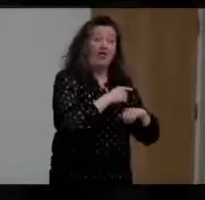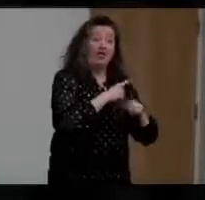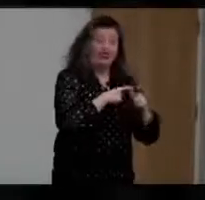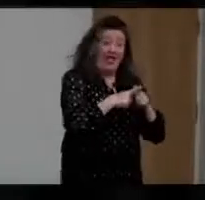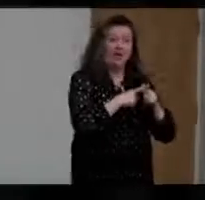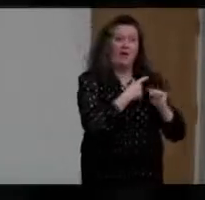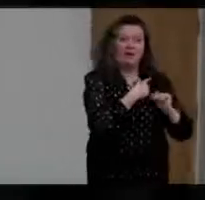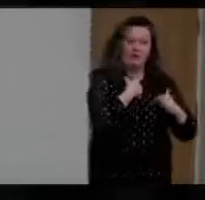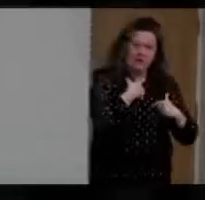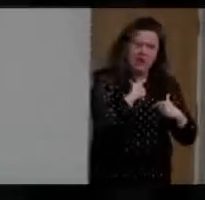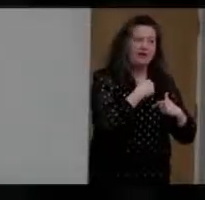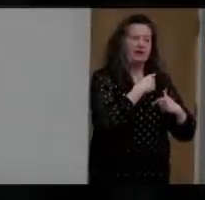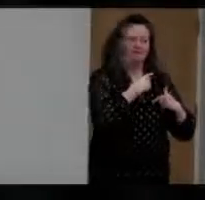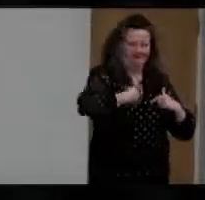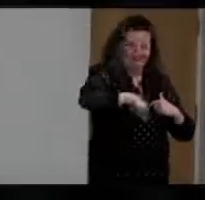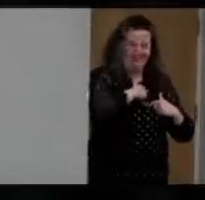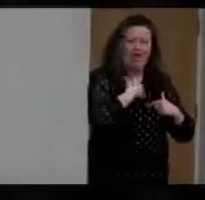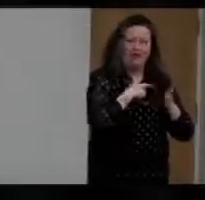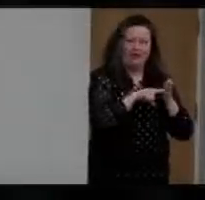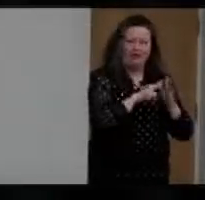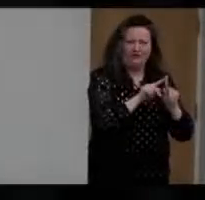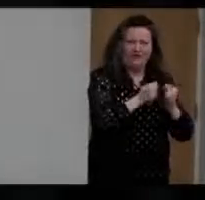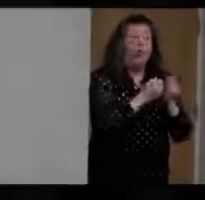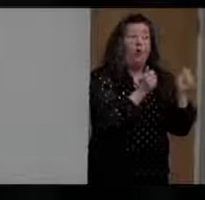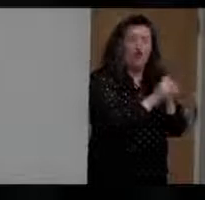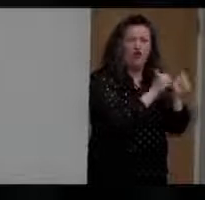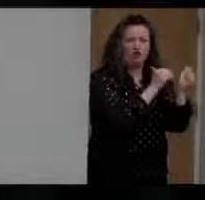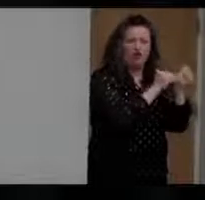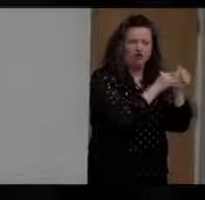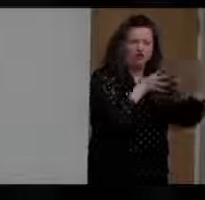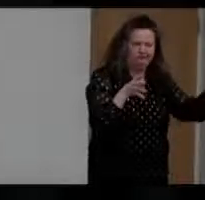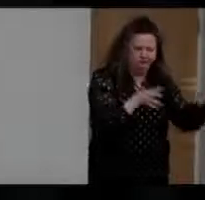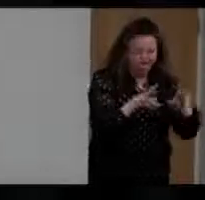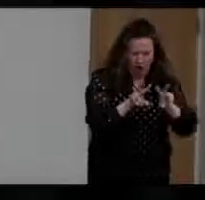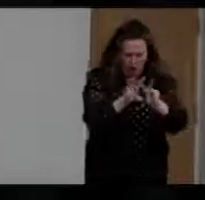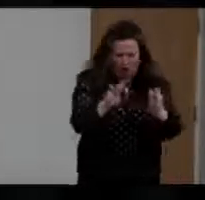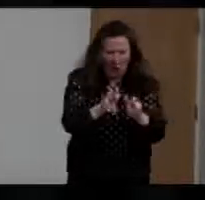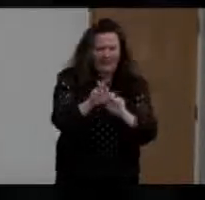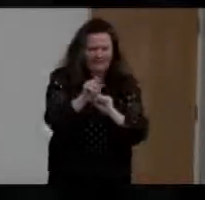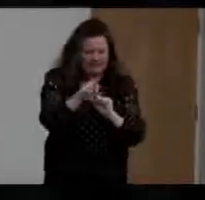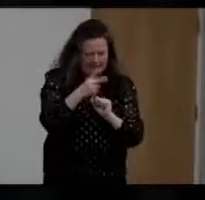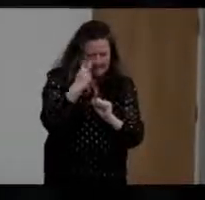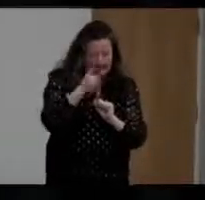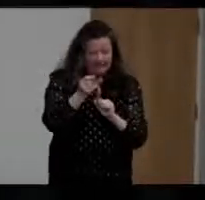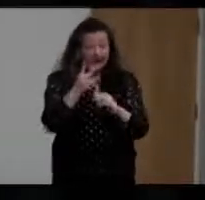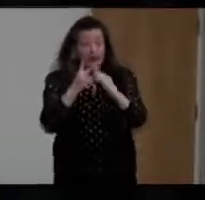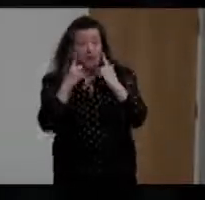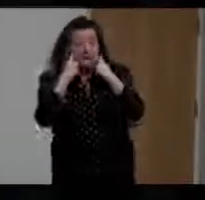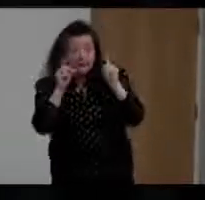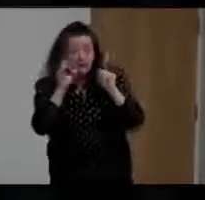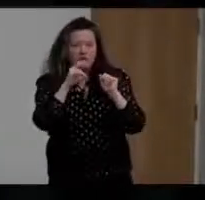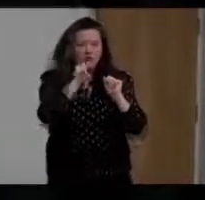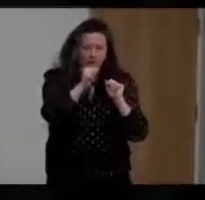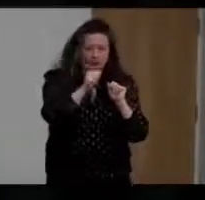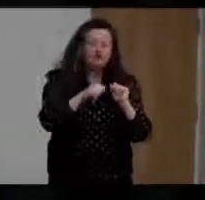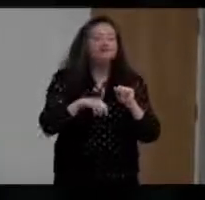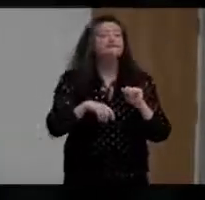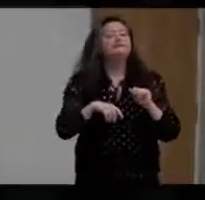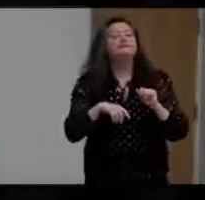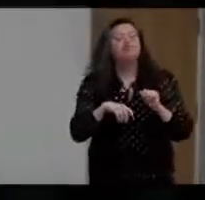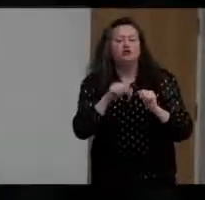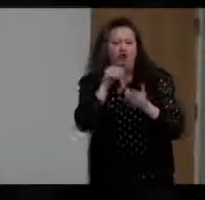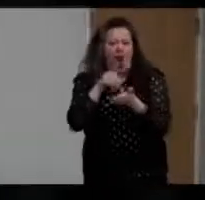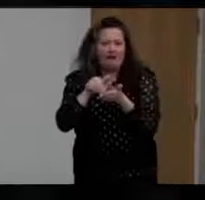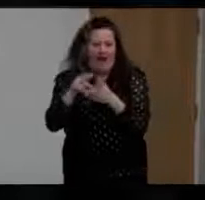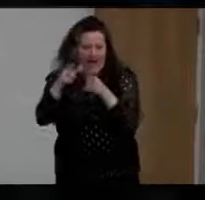got wrong, and then try and use that to improve it. And it had to run for a year because it wasn't a super common event, and we needed enough data to be able to